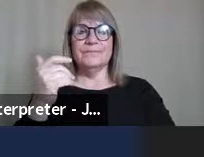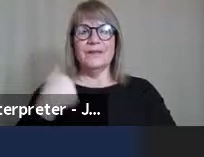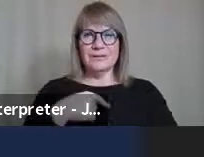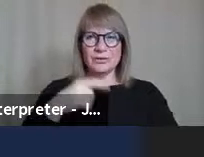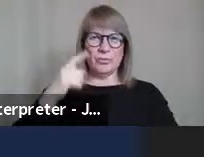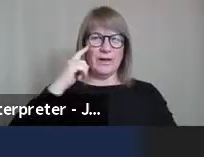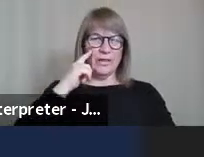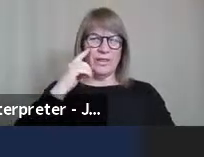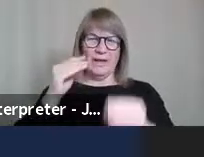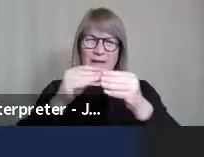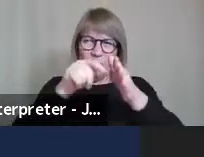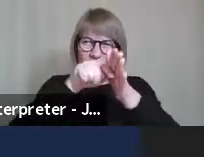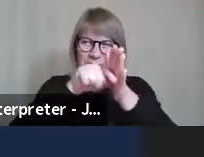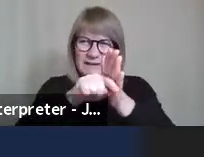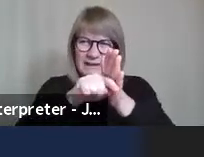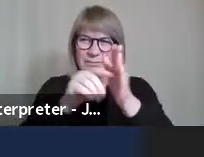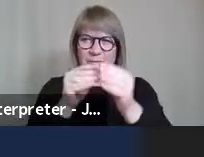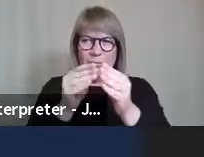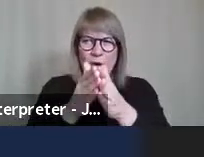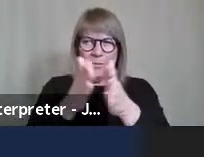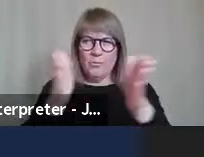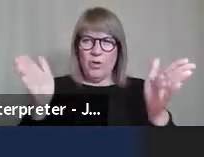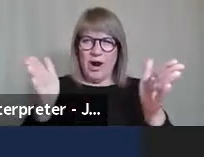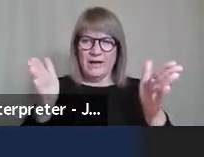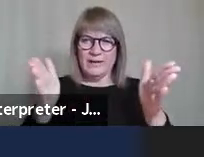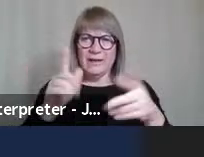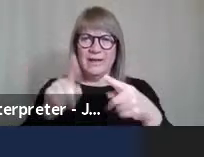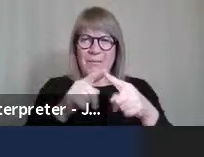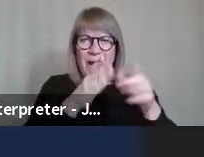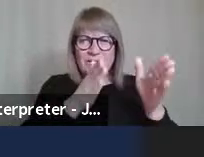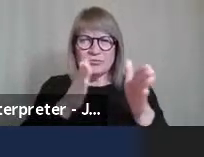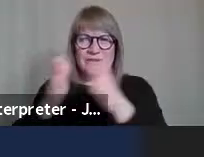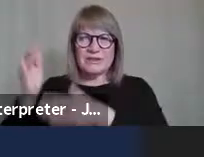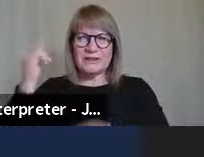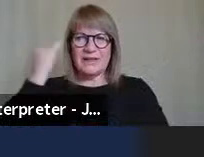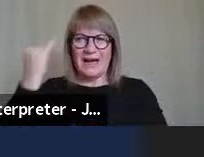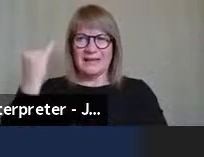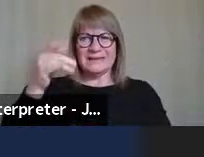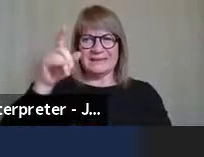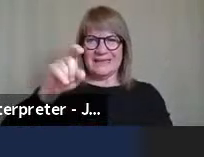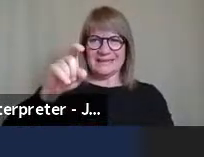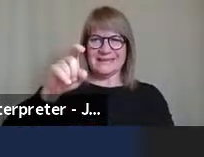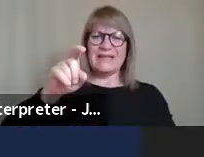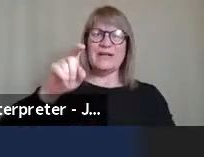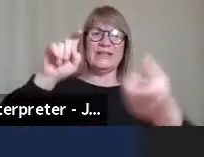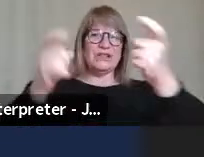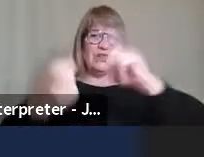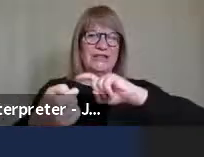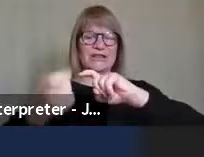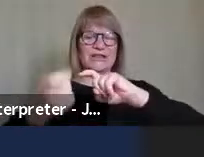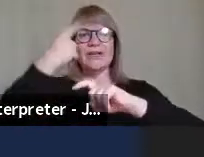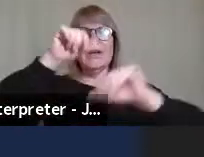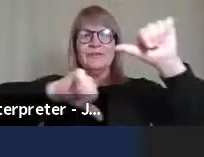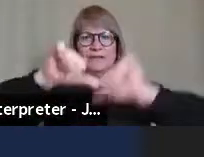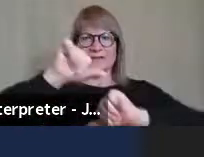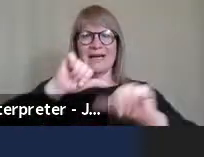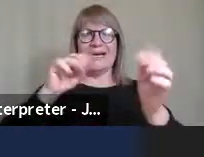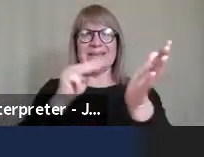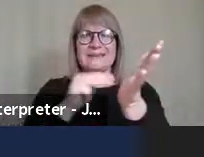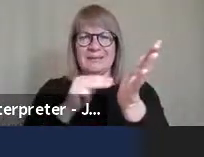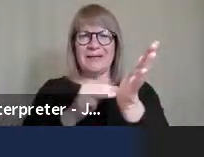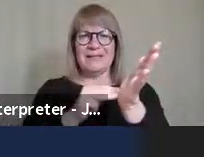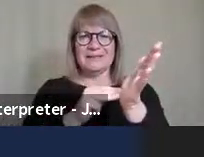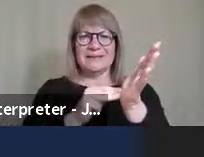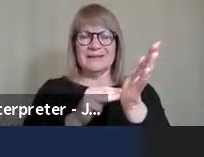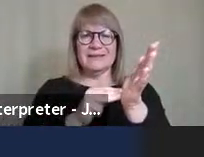think more broadly about what kind of structural changes might be necessary within science and medicine um to to address past and